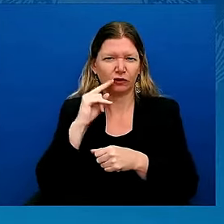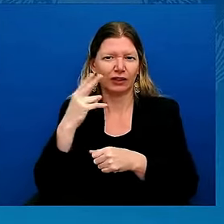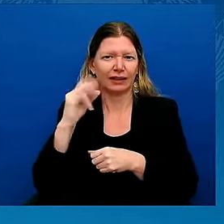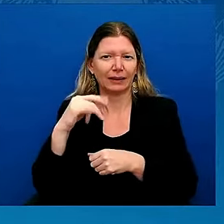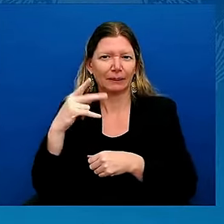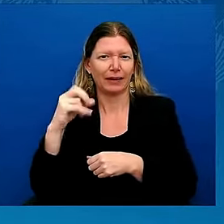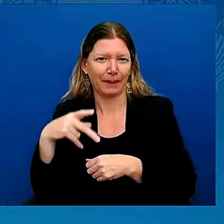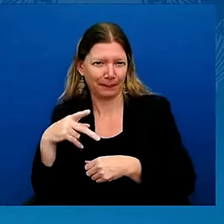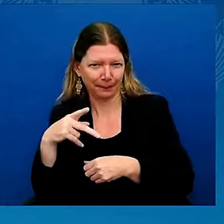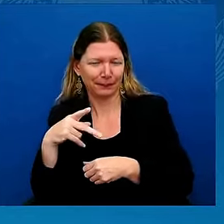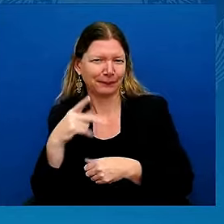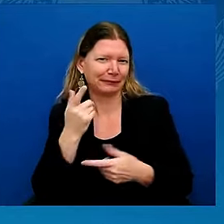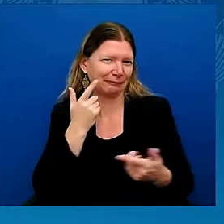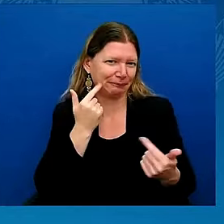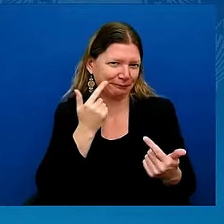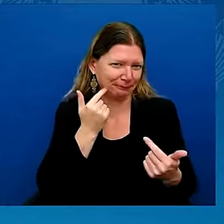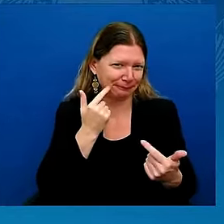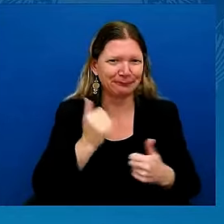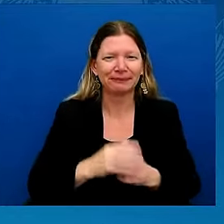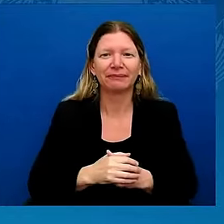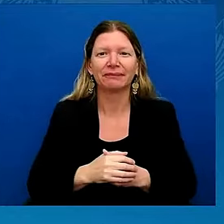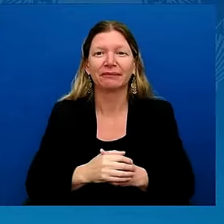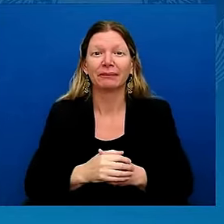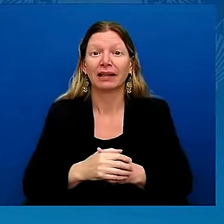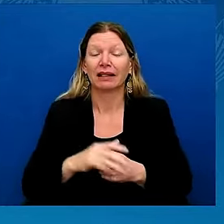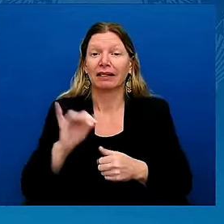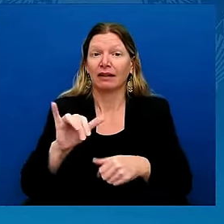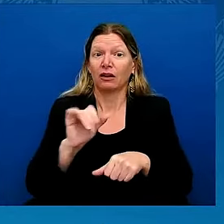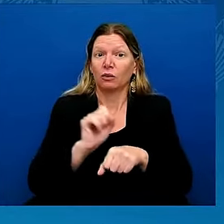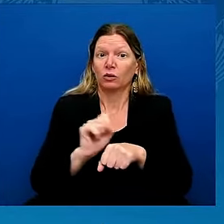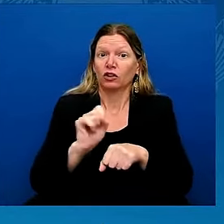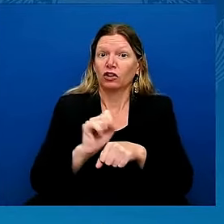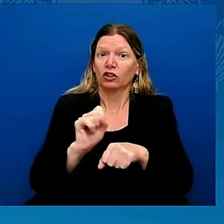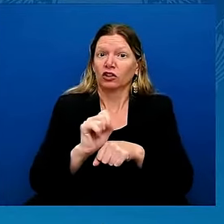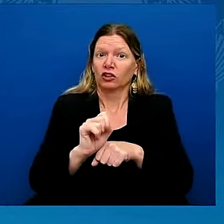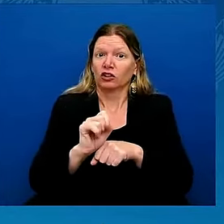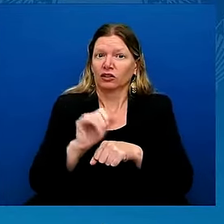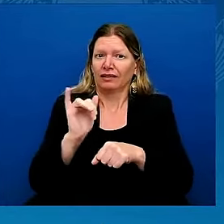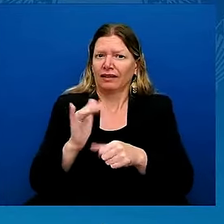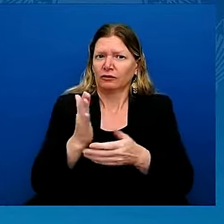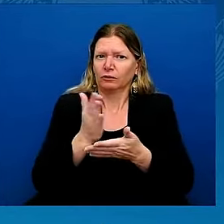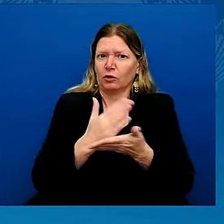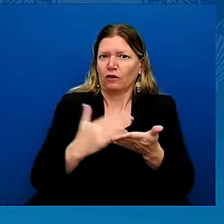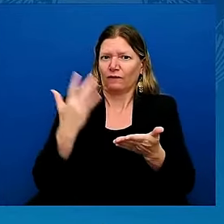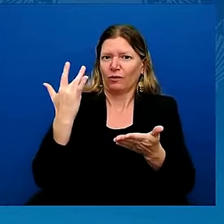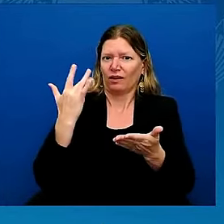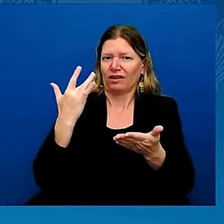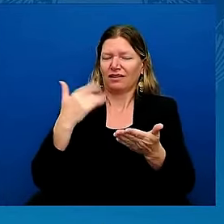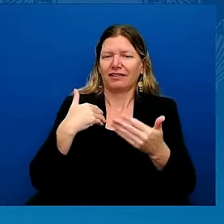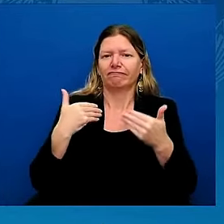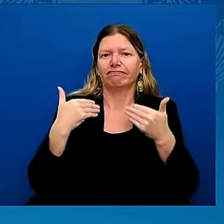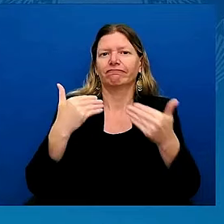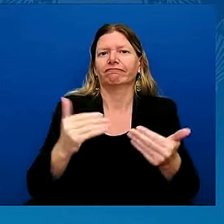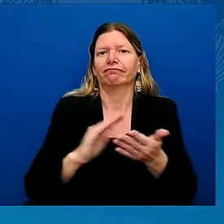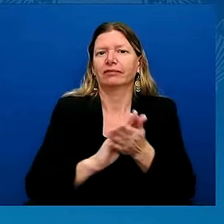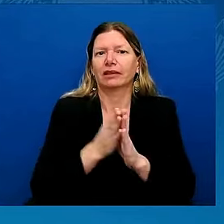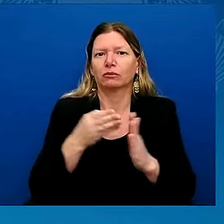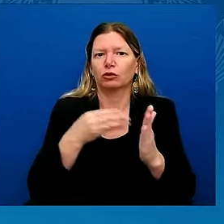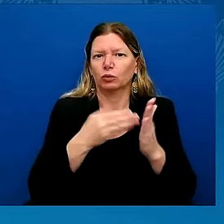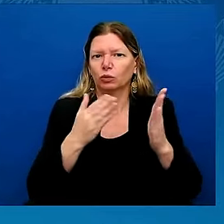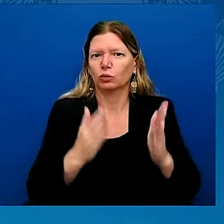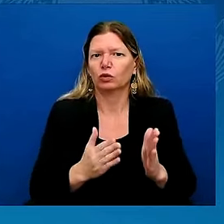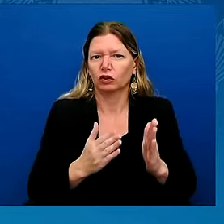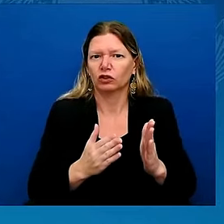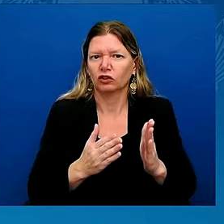But doing that work, you know, part of the background on why I became a prosecutor was actually when I was in high school, I learned that my best friend was